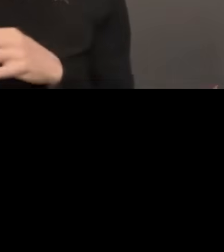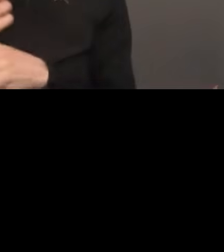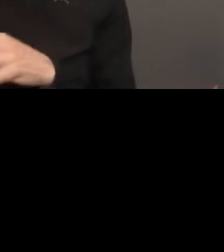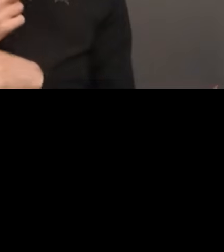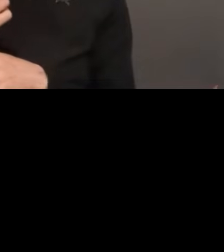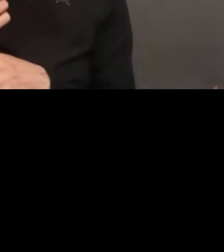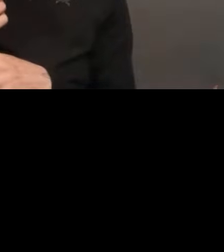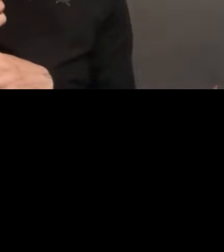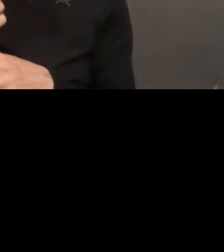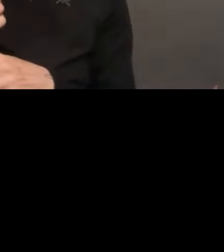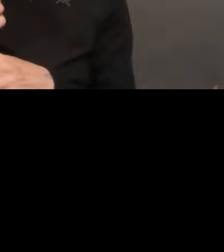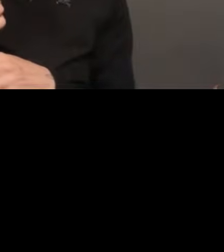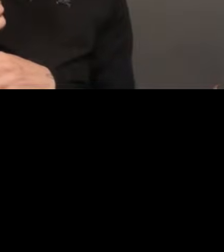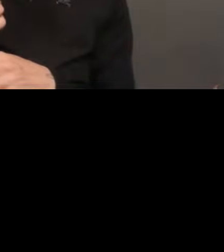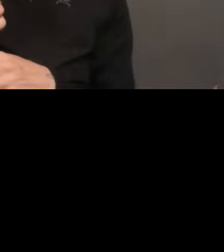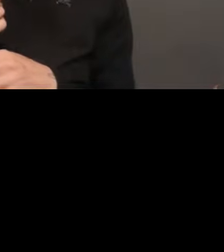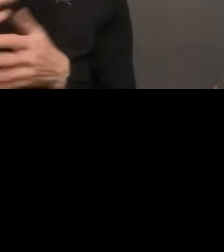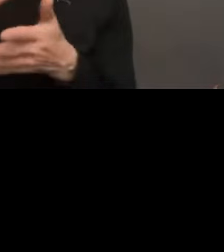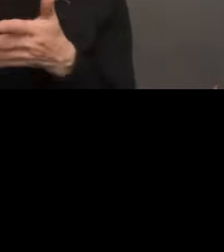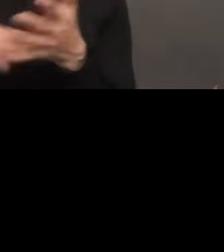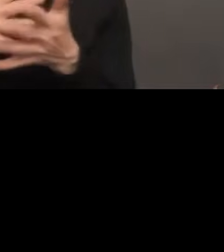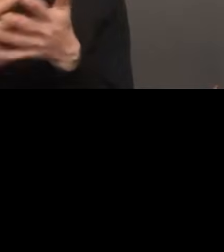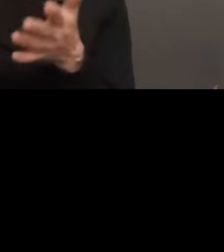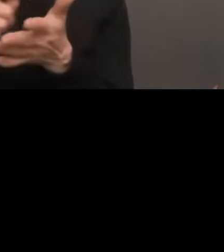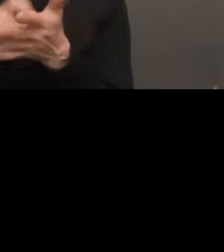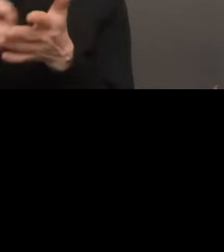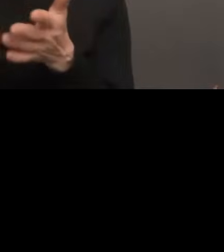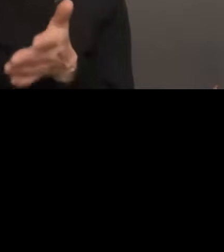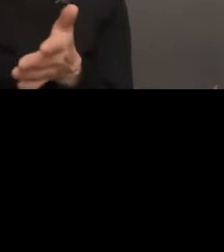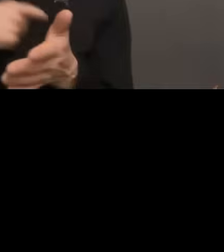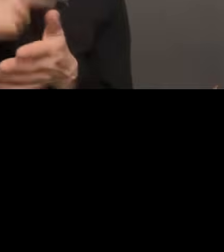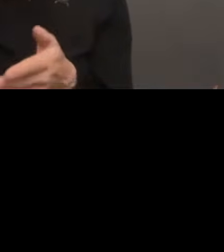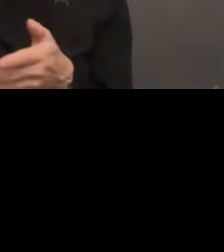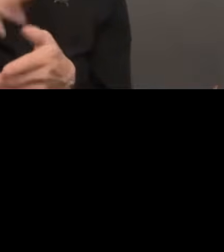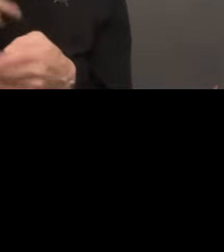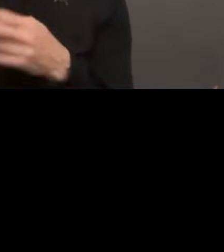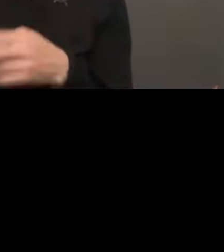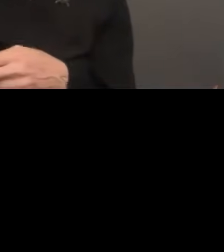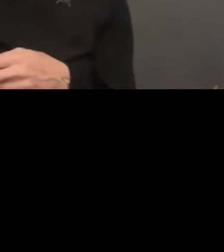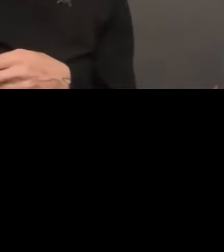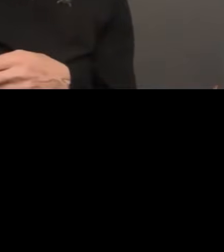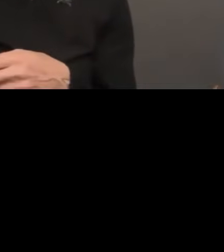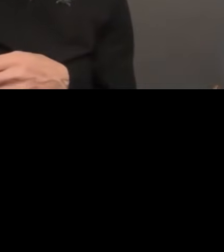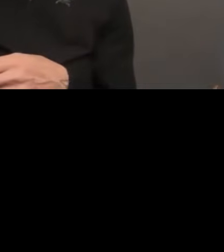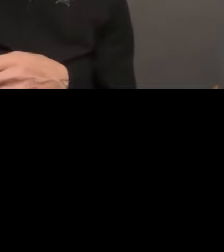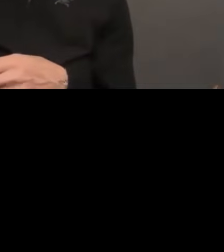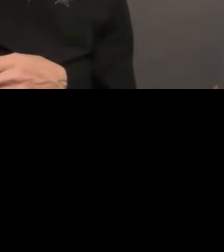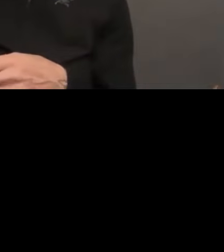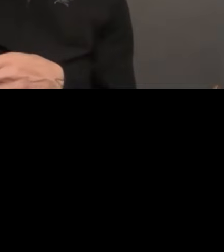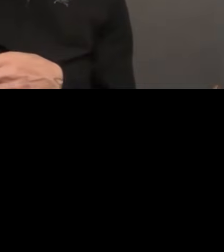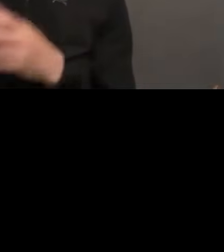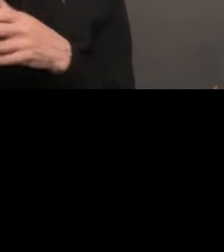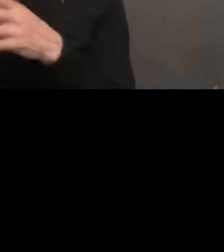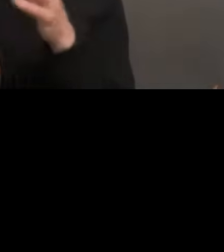tables that were written for us by a gentleman named Dick Van, who was at the Divers Alert Network. And